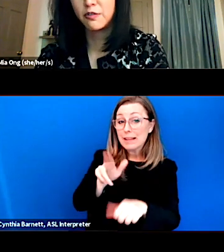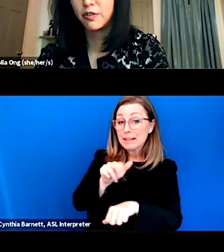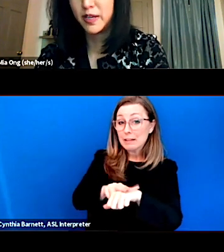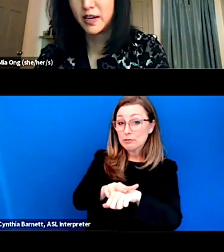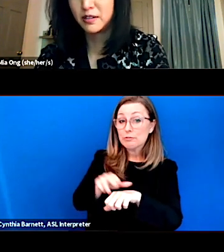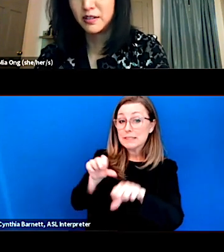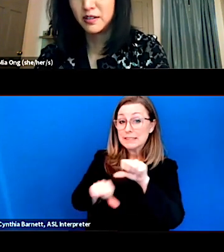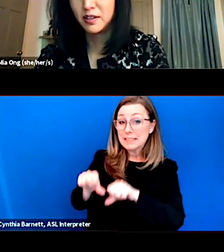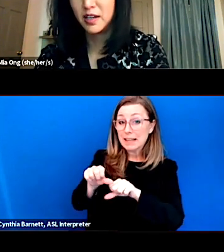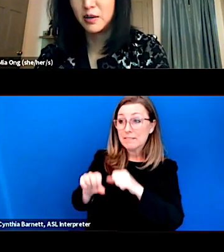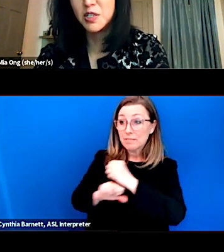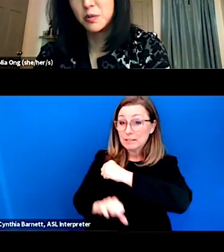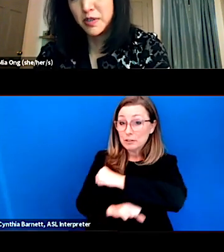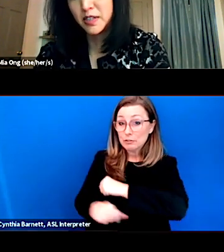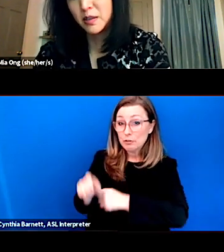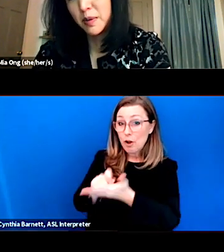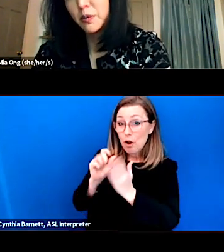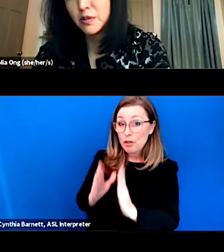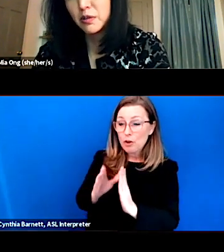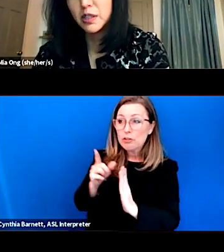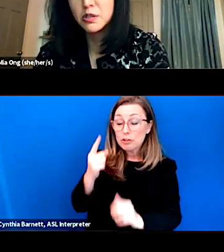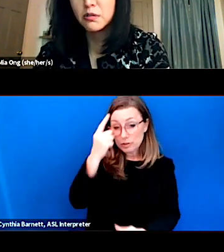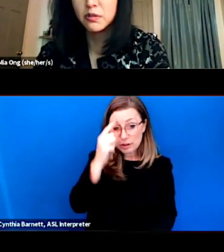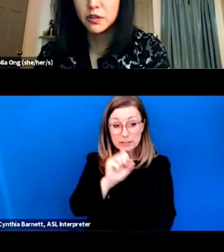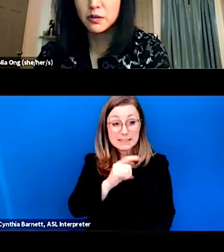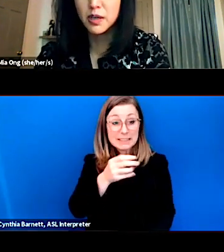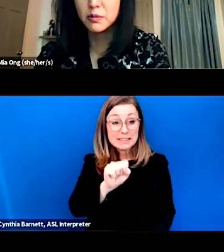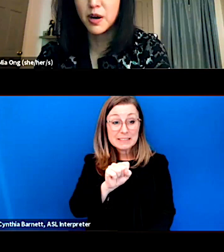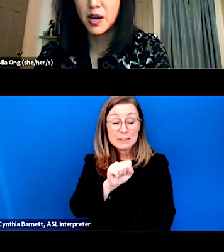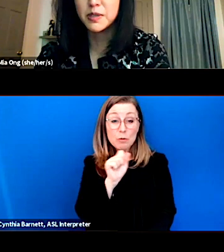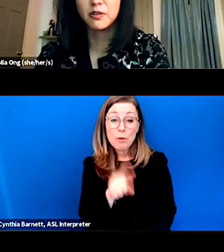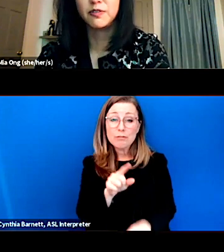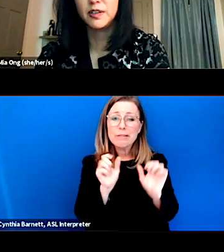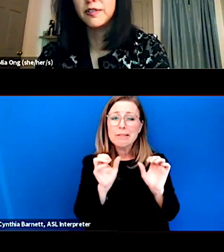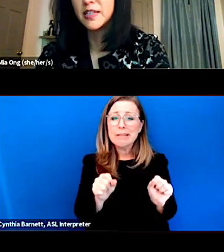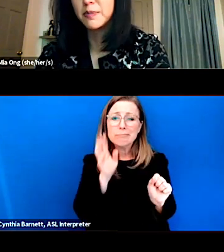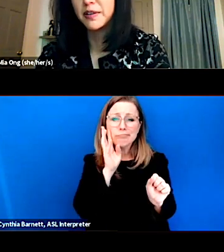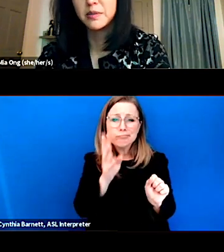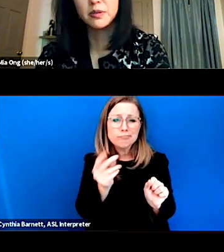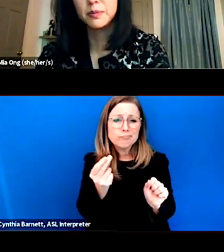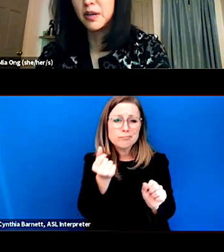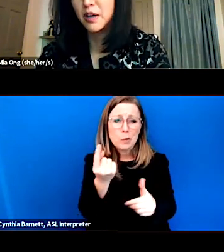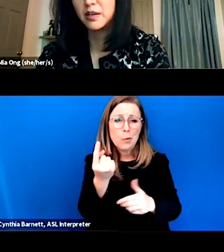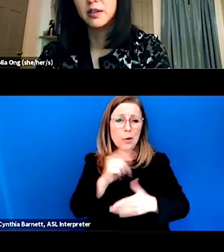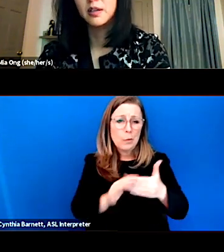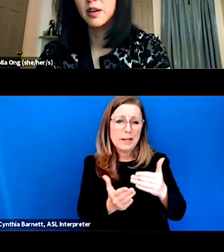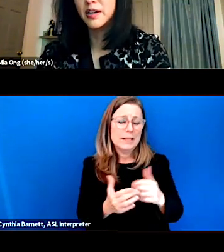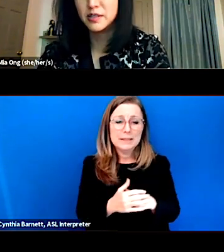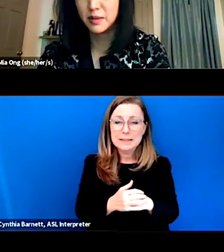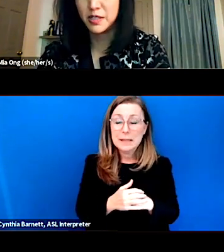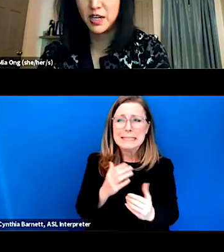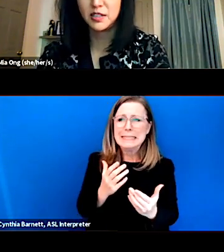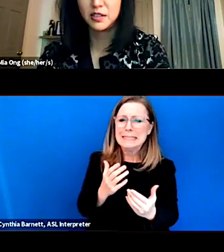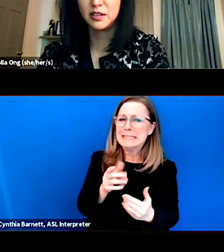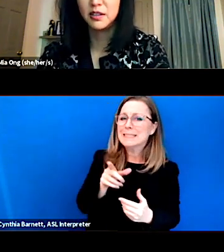together over the weekend. And what she was thinking about was a literature review, and perhaps in her field that's possible, but not in